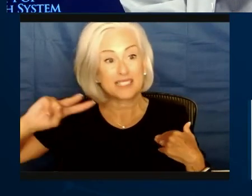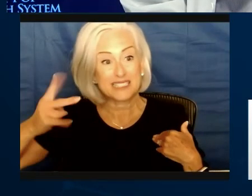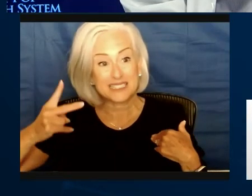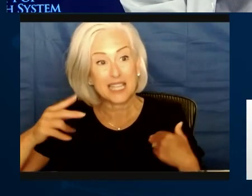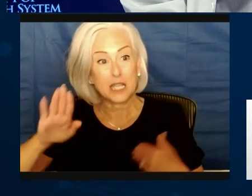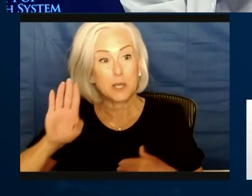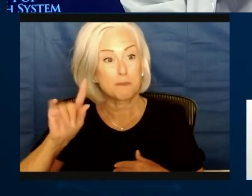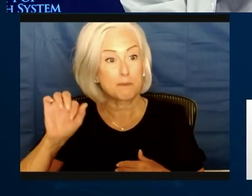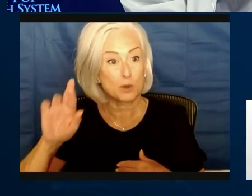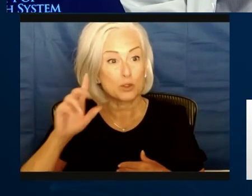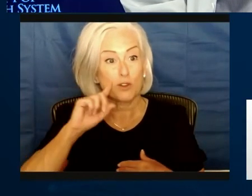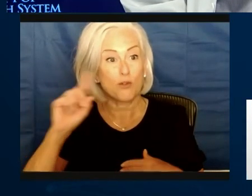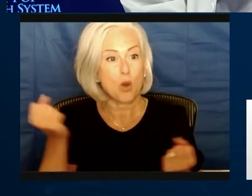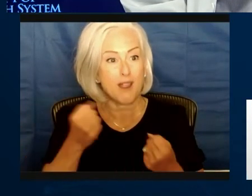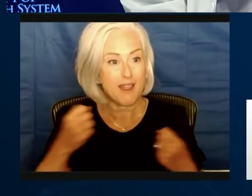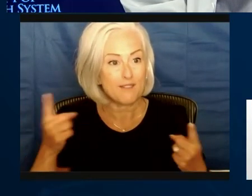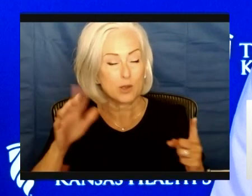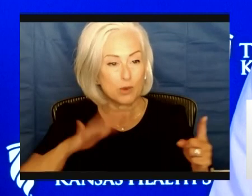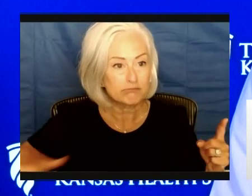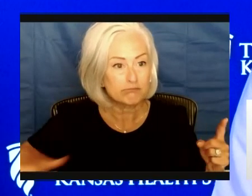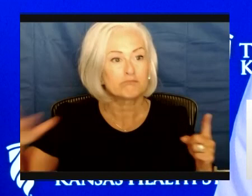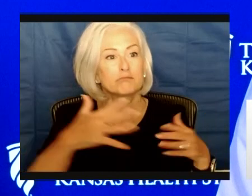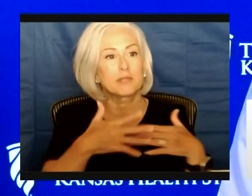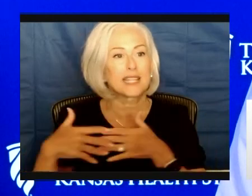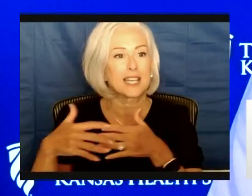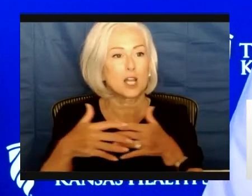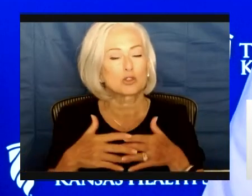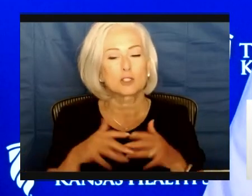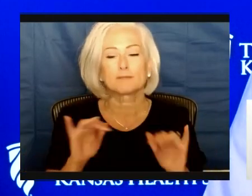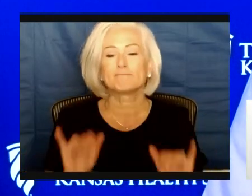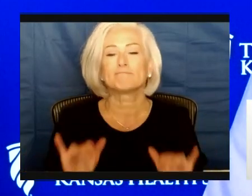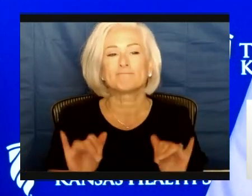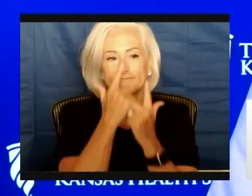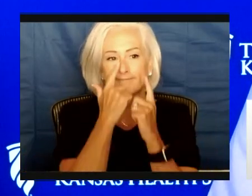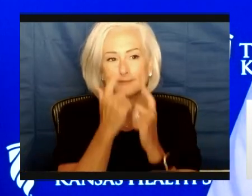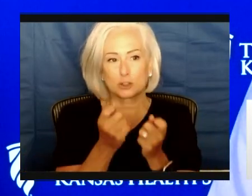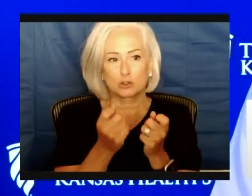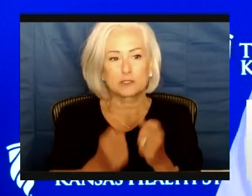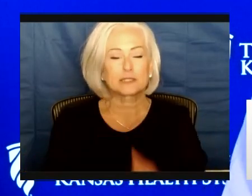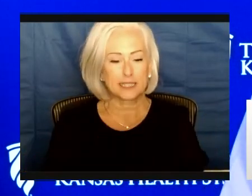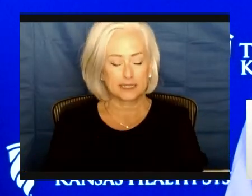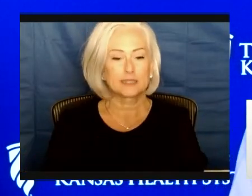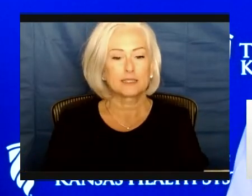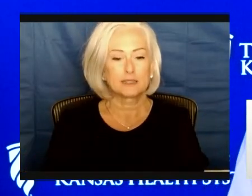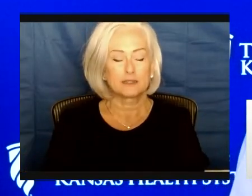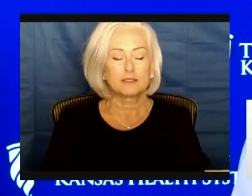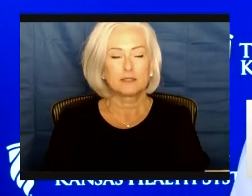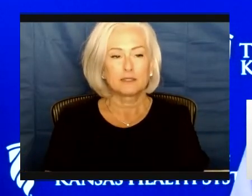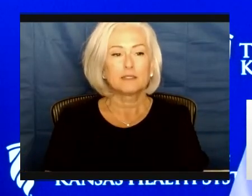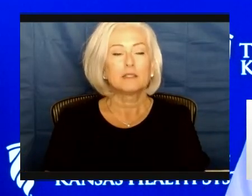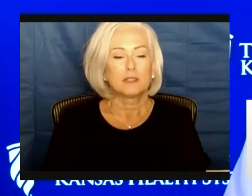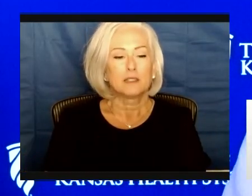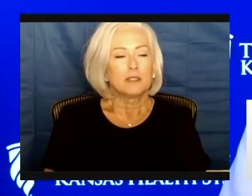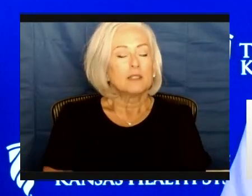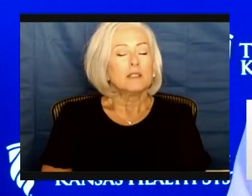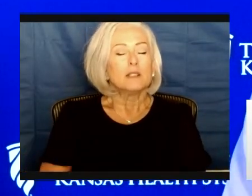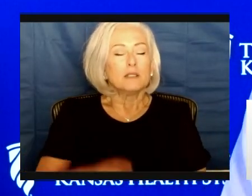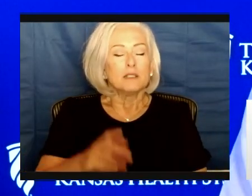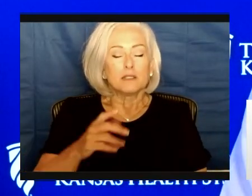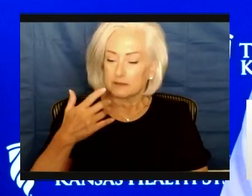about that? Yeah, it's interesting. Again, you know, there are still people who think that is